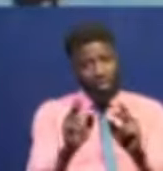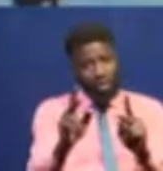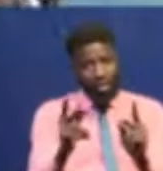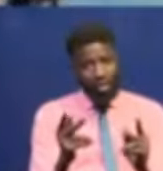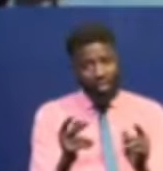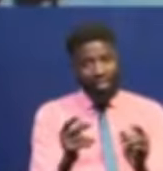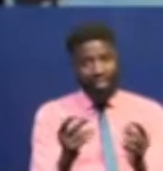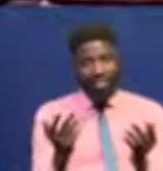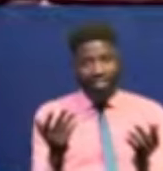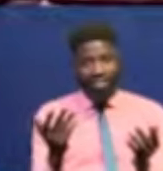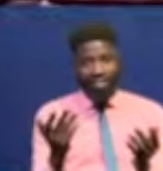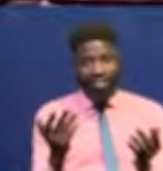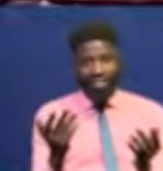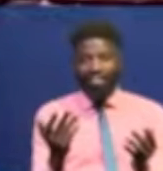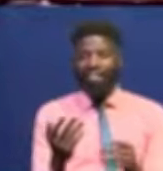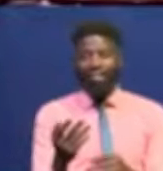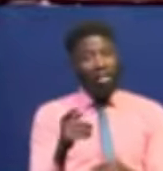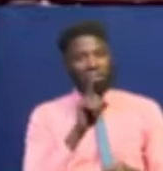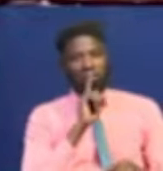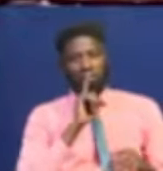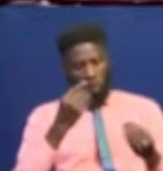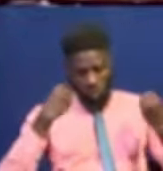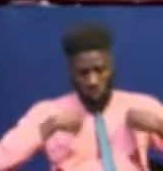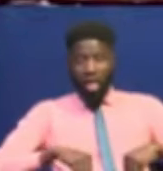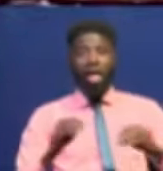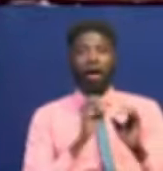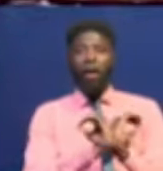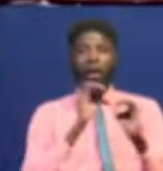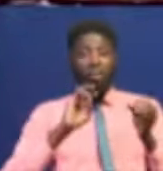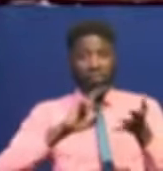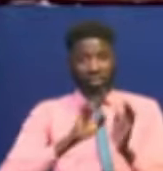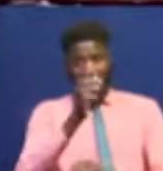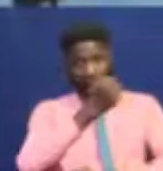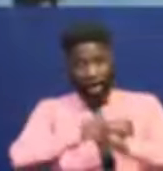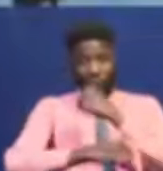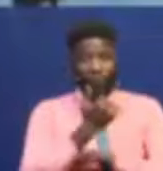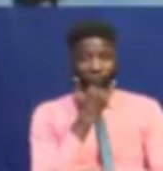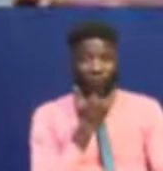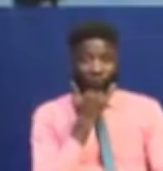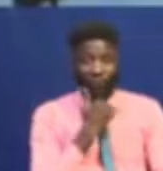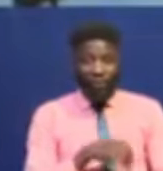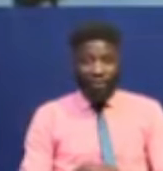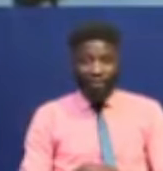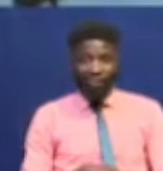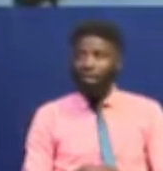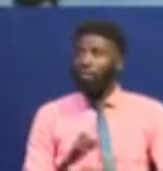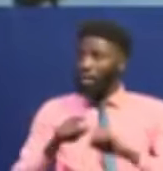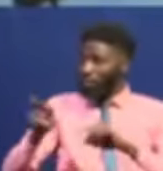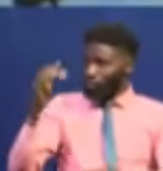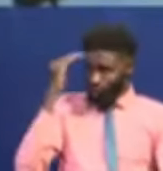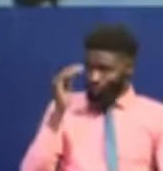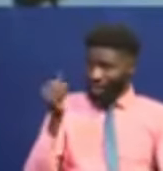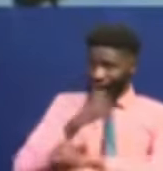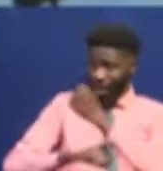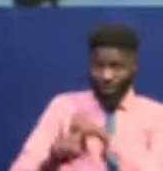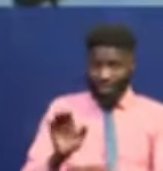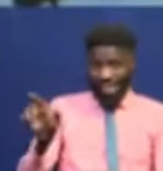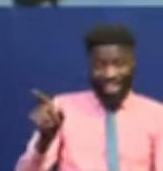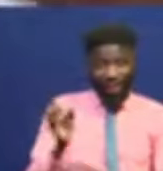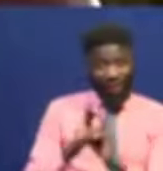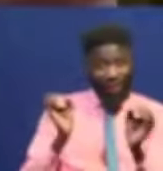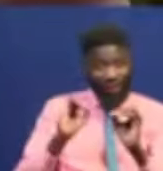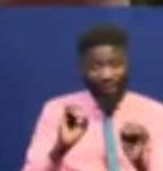me that because they were in civilian, then what they did was wrong. And you know that's not what they do. And that's not what they did to